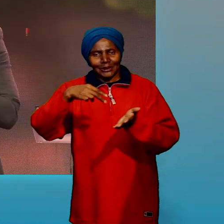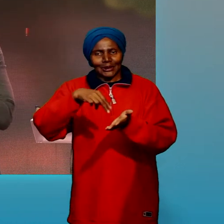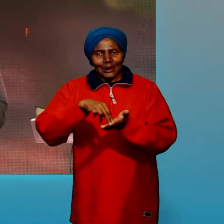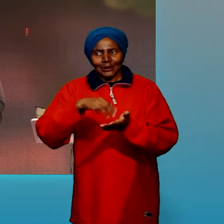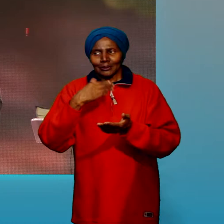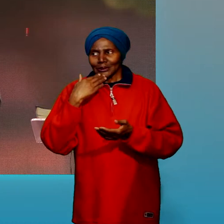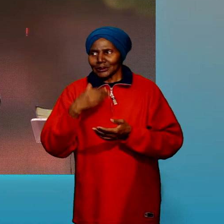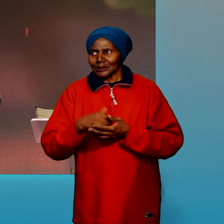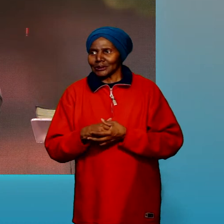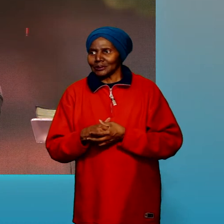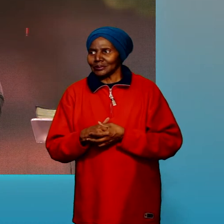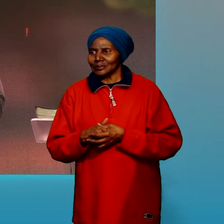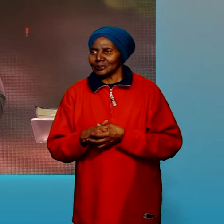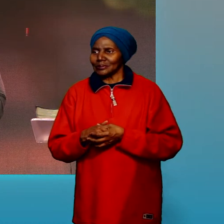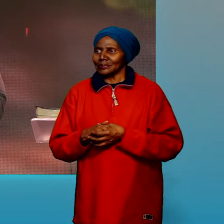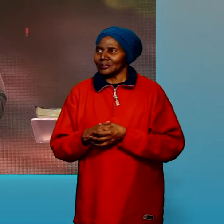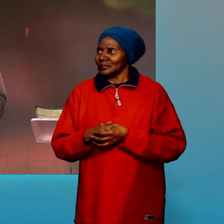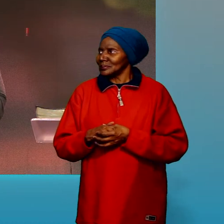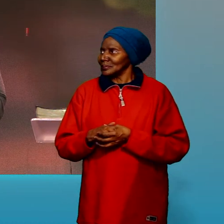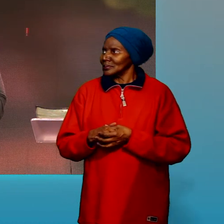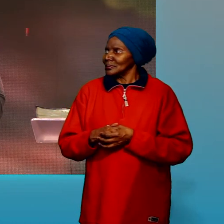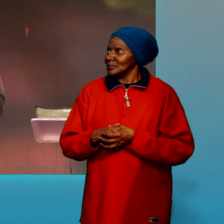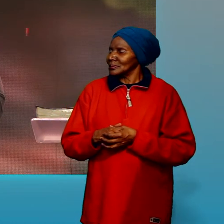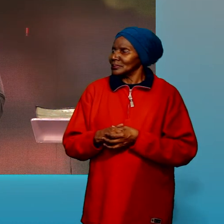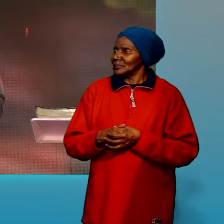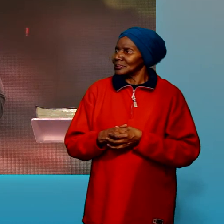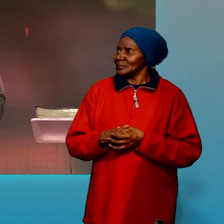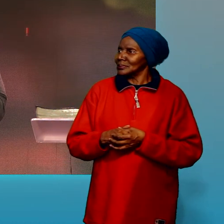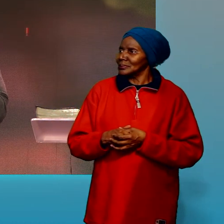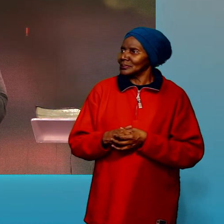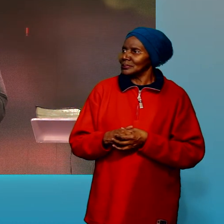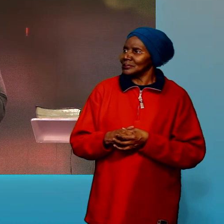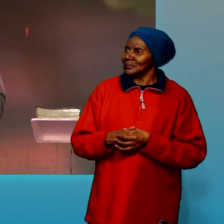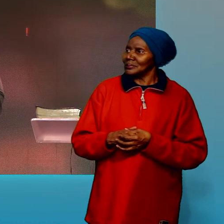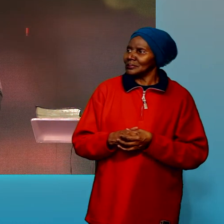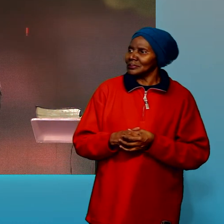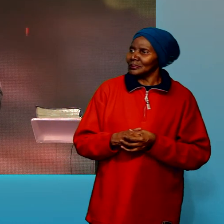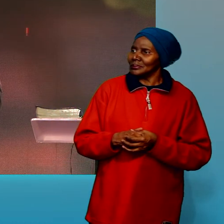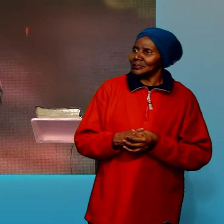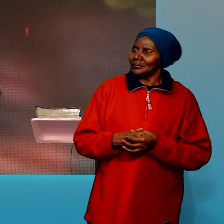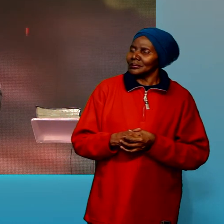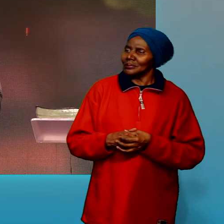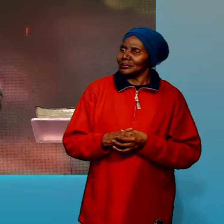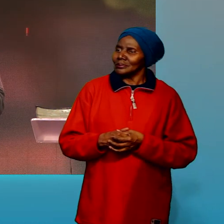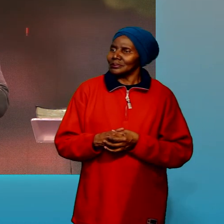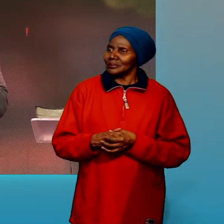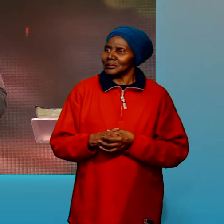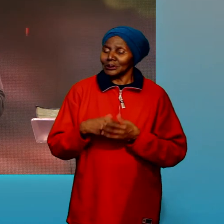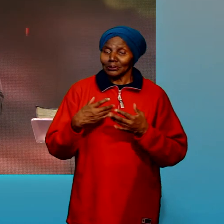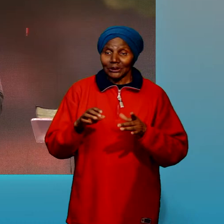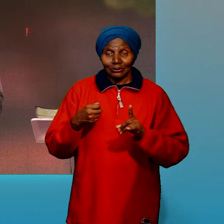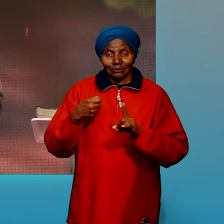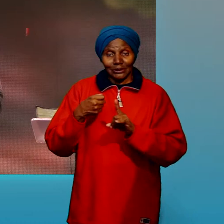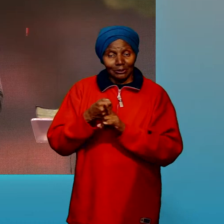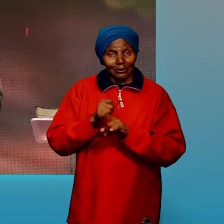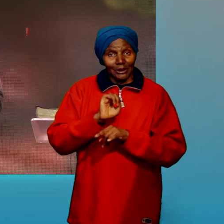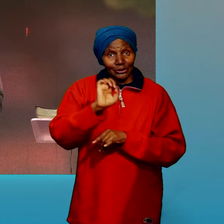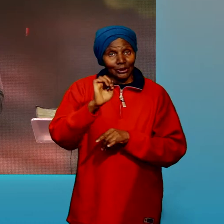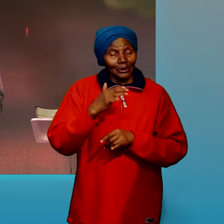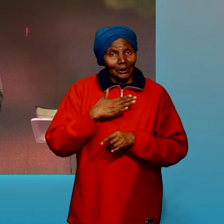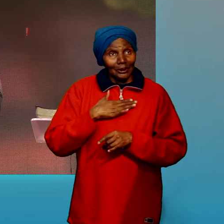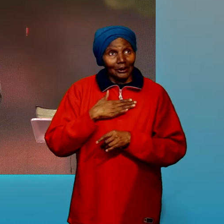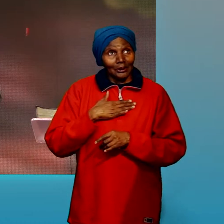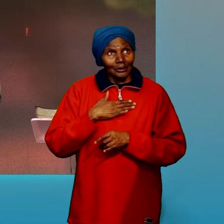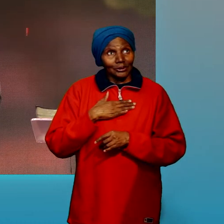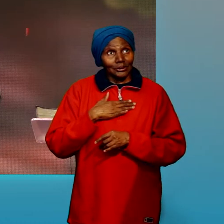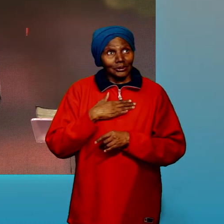But my prayer is that this has really spoken into your heart.